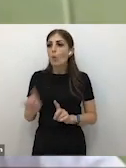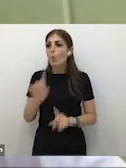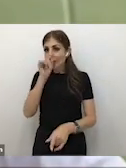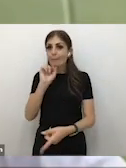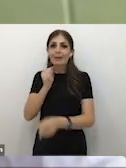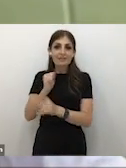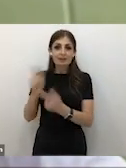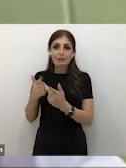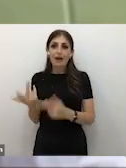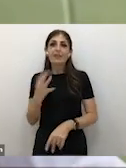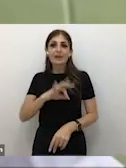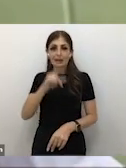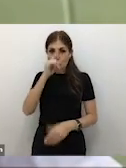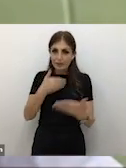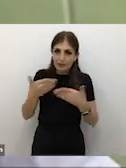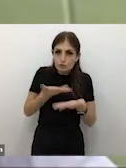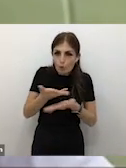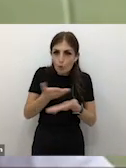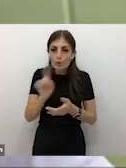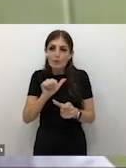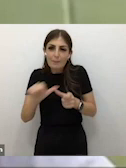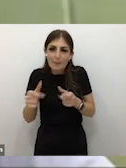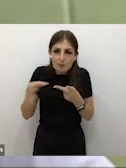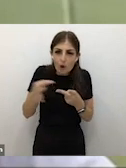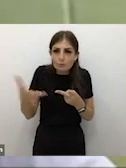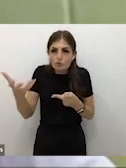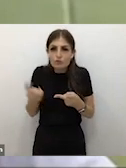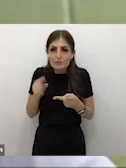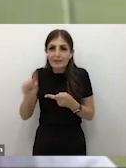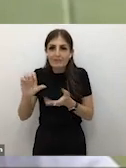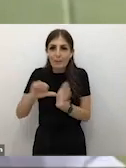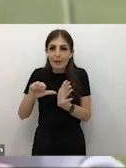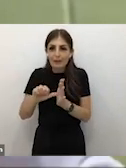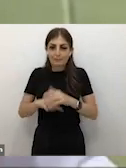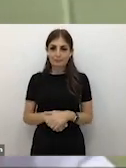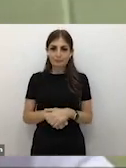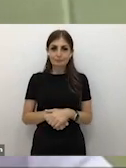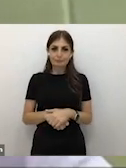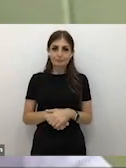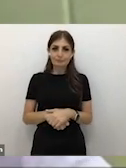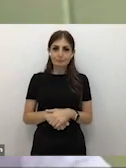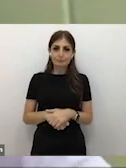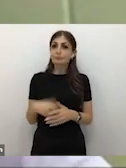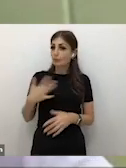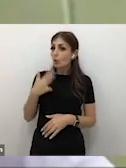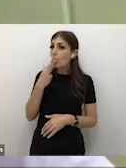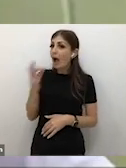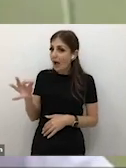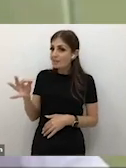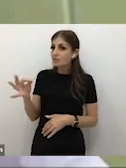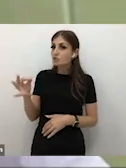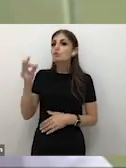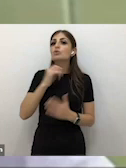income that you get, we can talk with you about what's the best way for you to receive this payment. We will ask you to request this payment